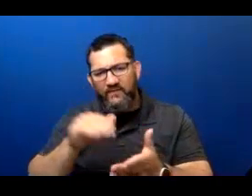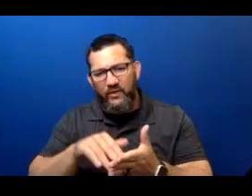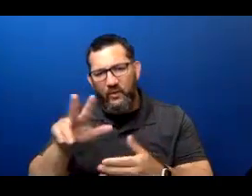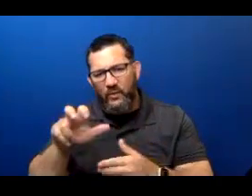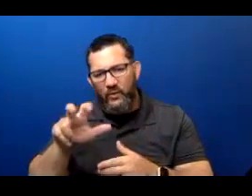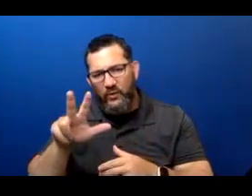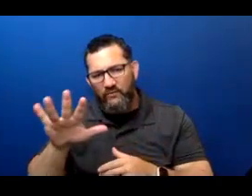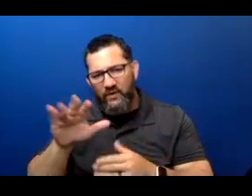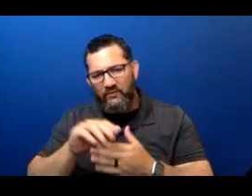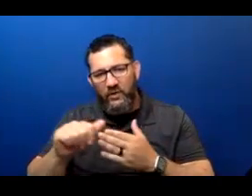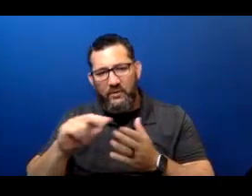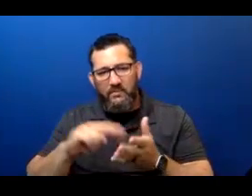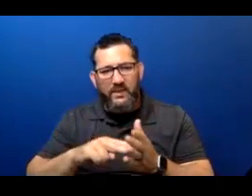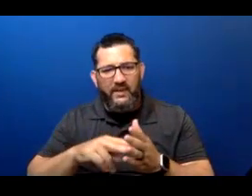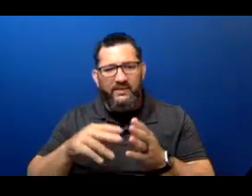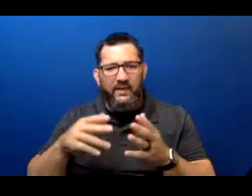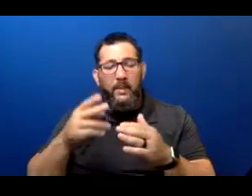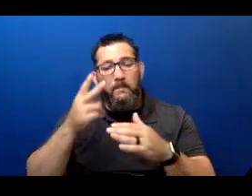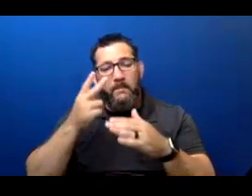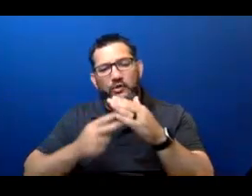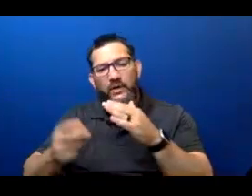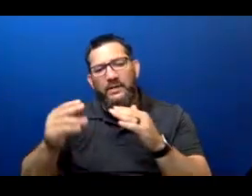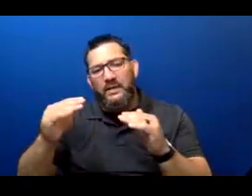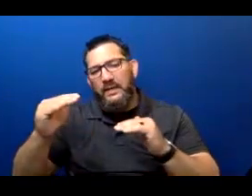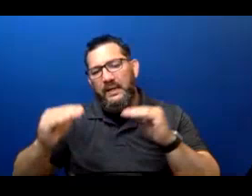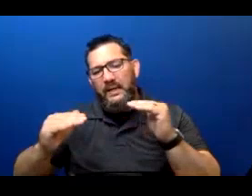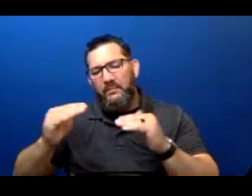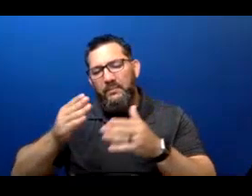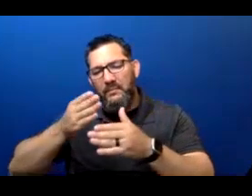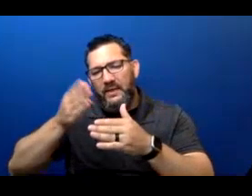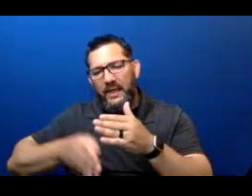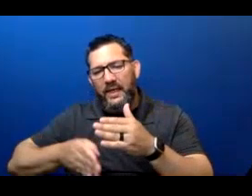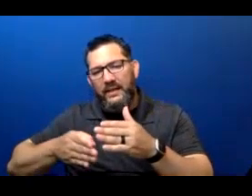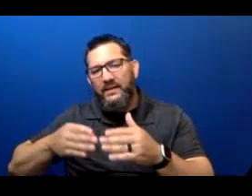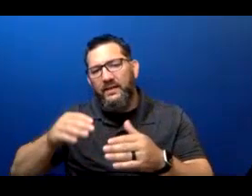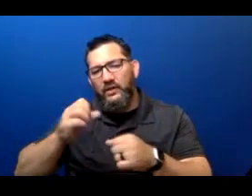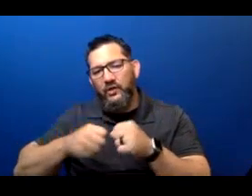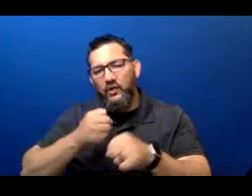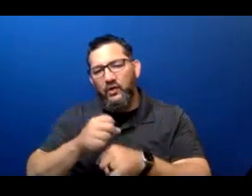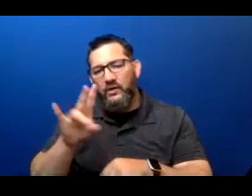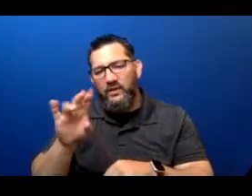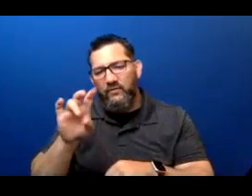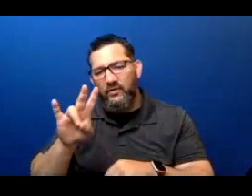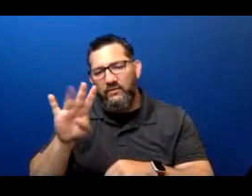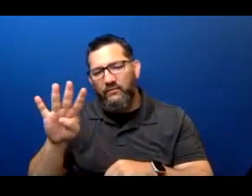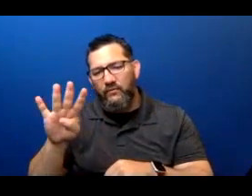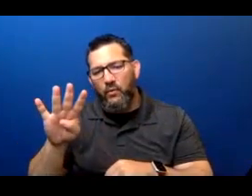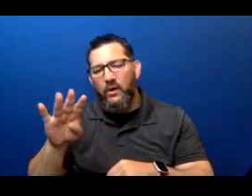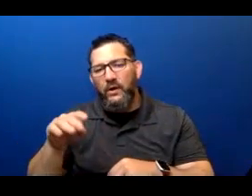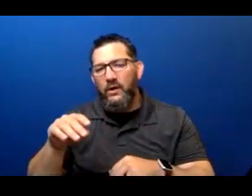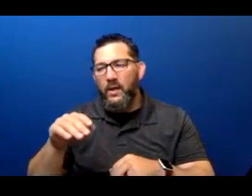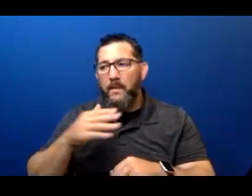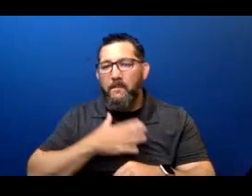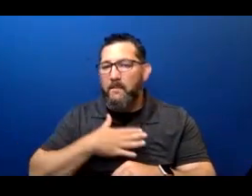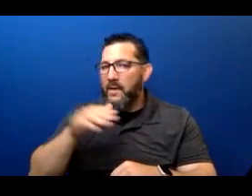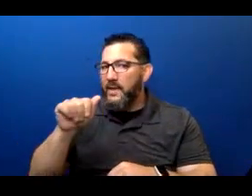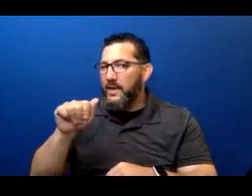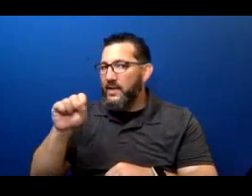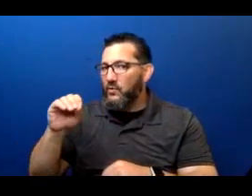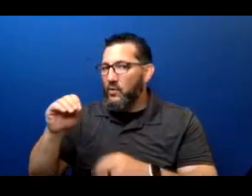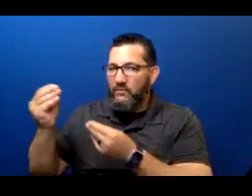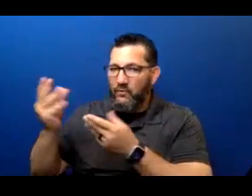$65,335, which leaves us with a projected balance at year end of 774, which according to my ASO is not a bad position